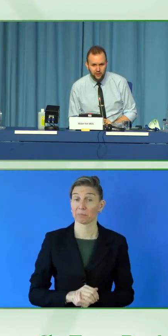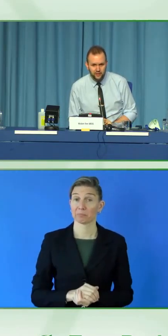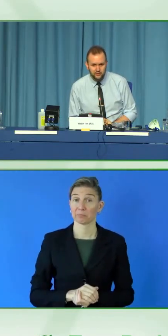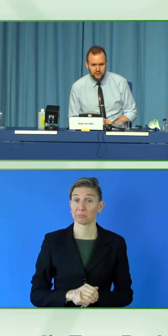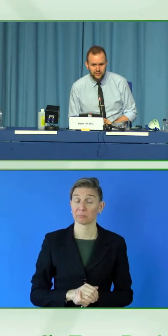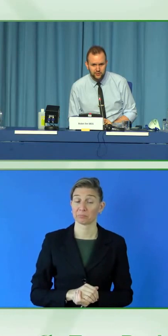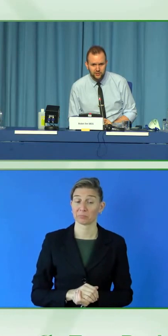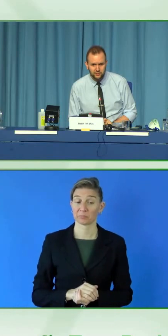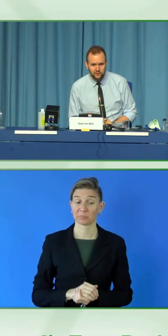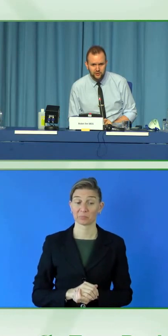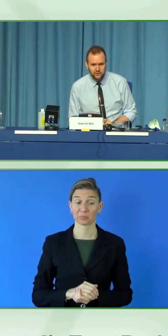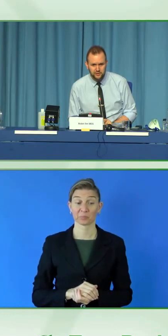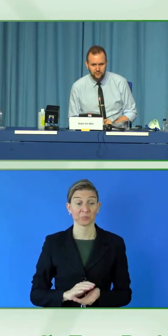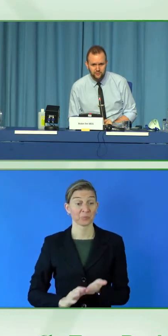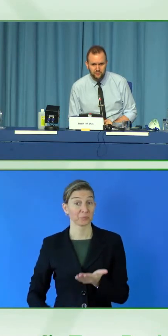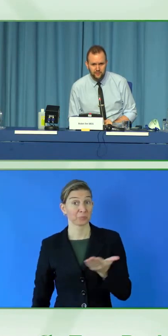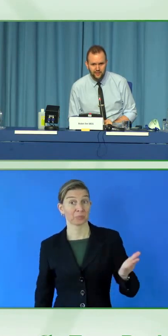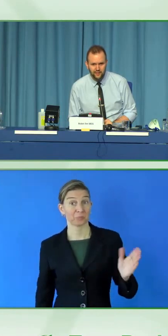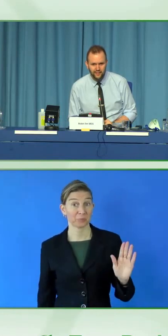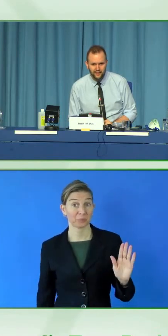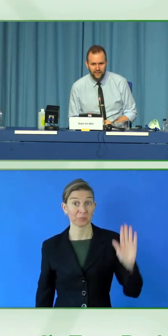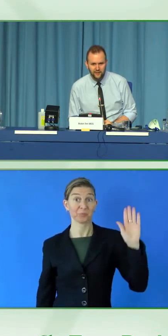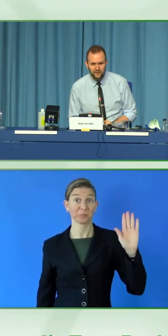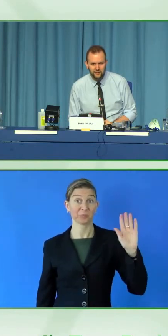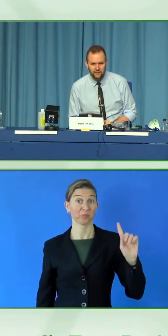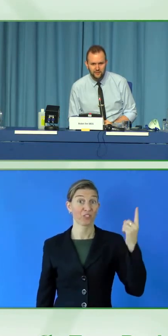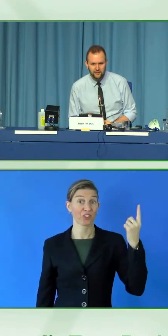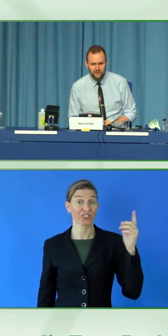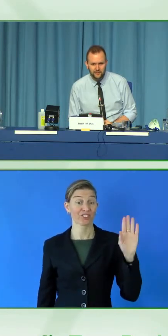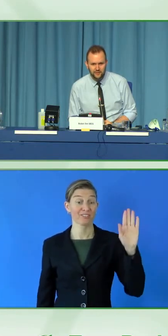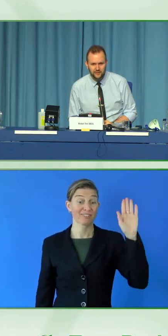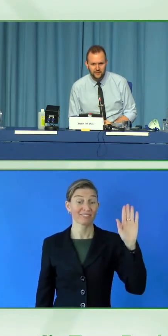Would anyone like to take that question first?